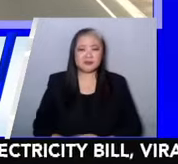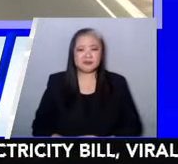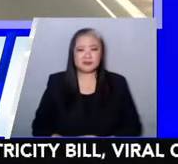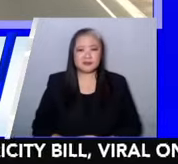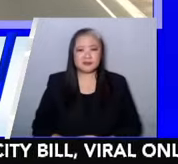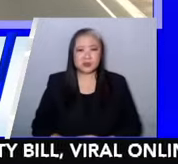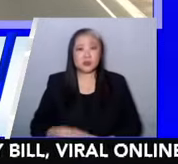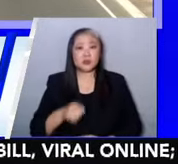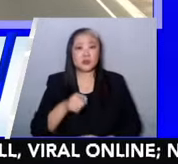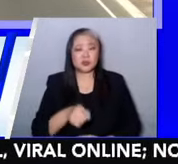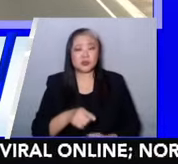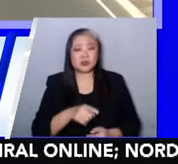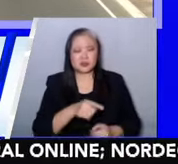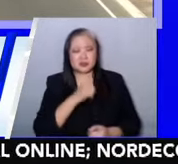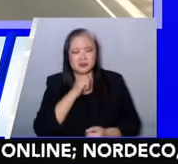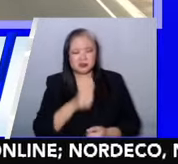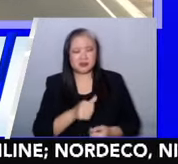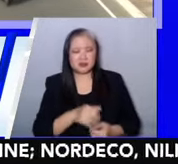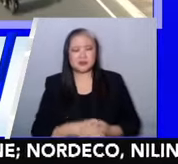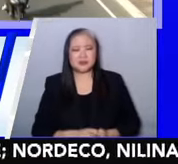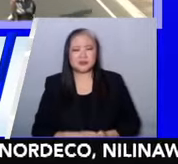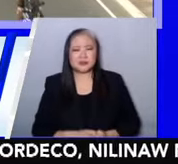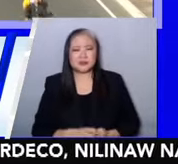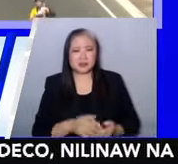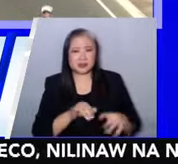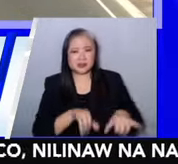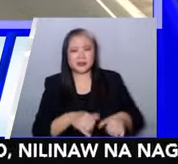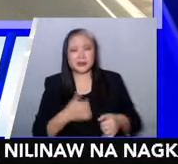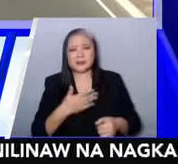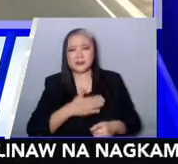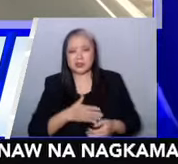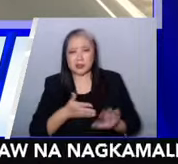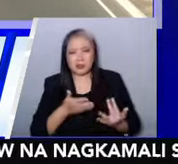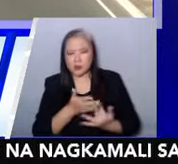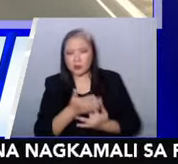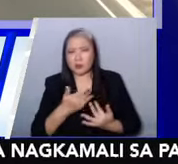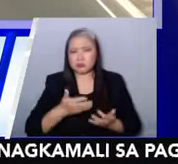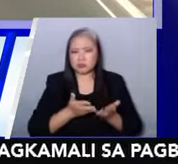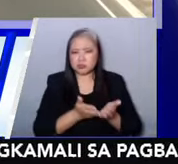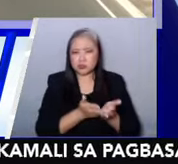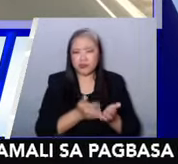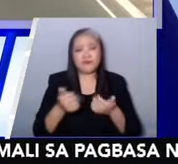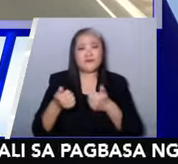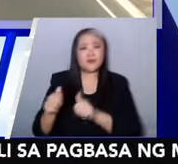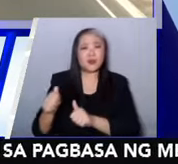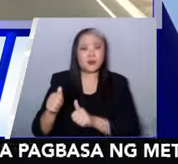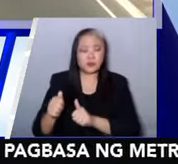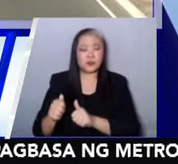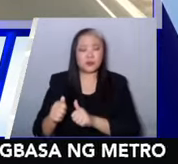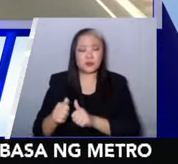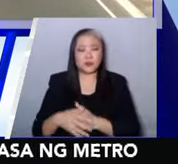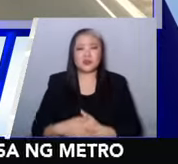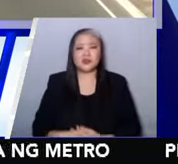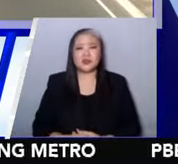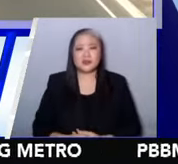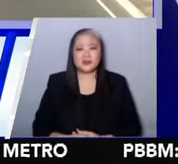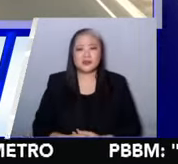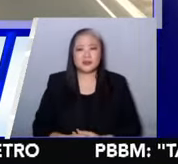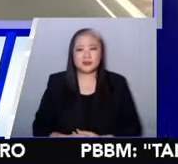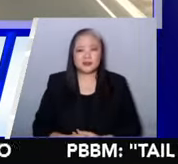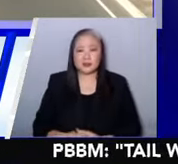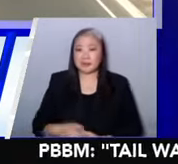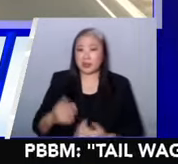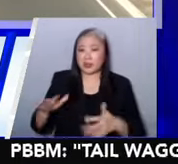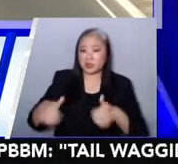party to UNCLOS. Stay clear from our passage in accordance with the collision regulations. Philippine vessel